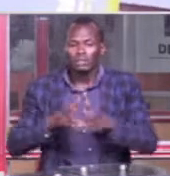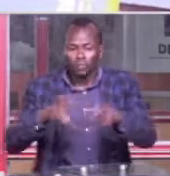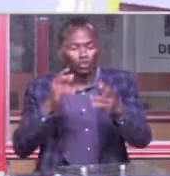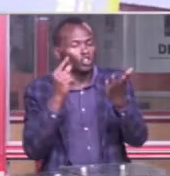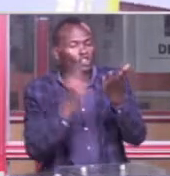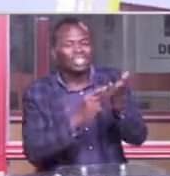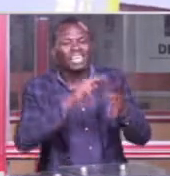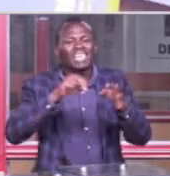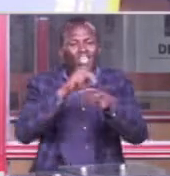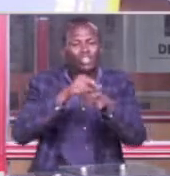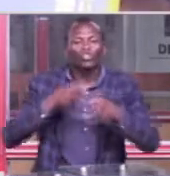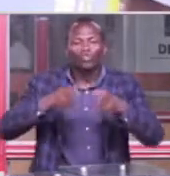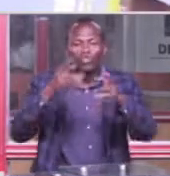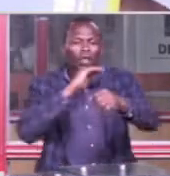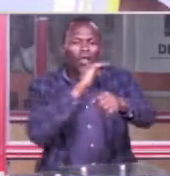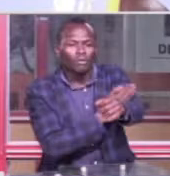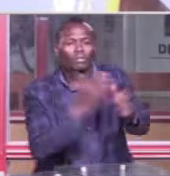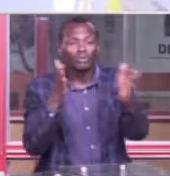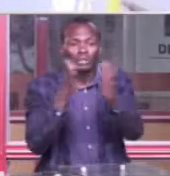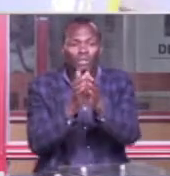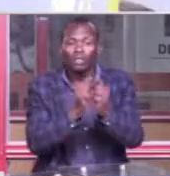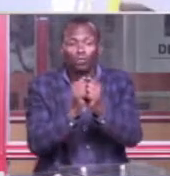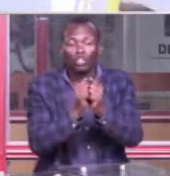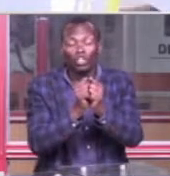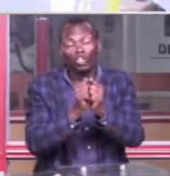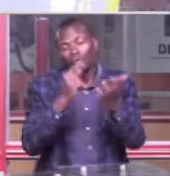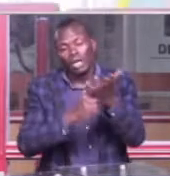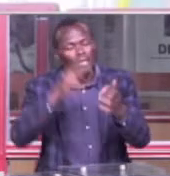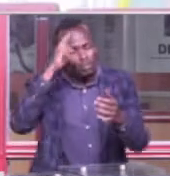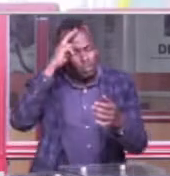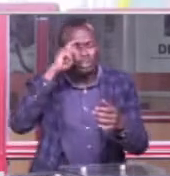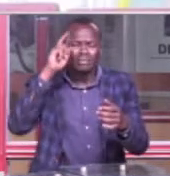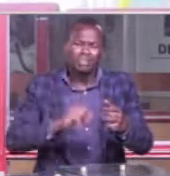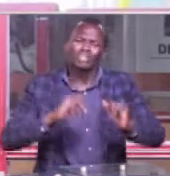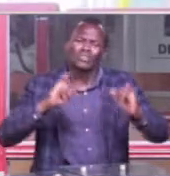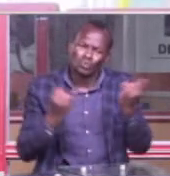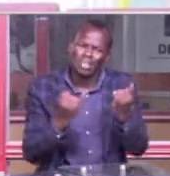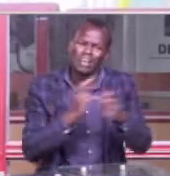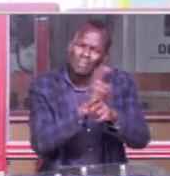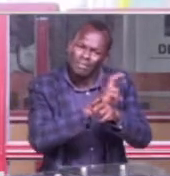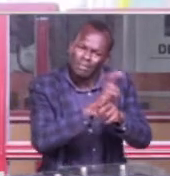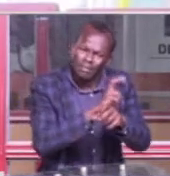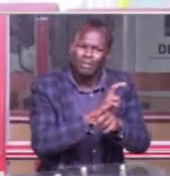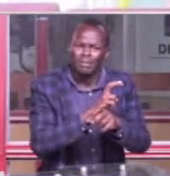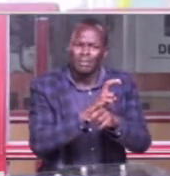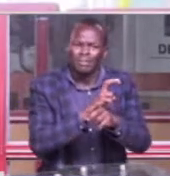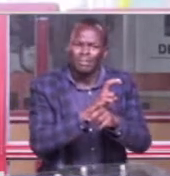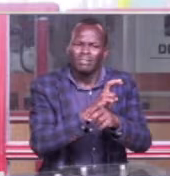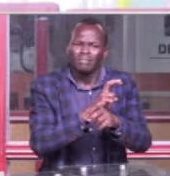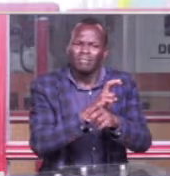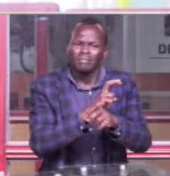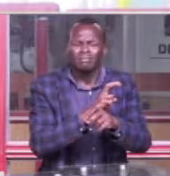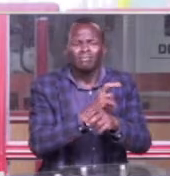Uganda Police, to revise their operations in quick rescue operations. This is part that have caused life